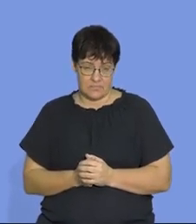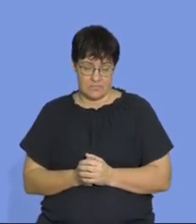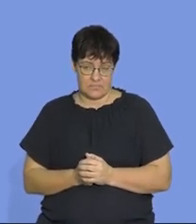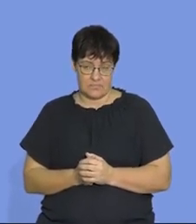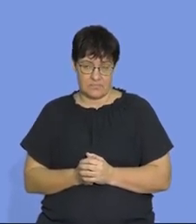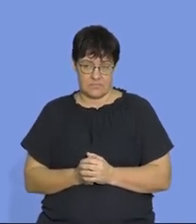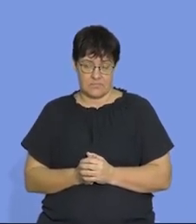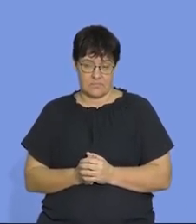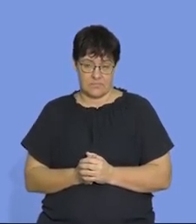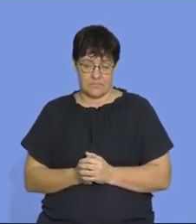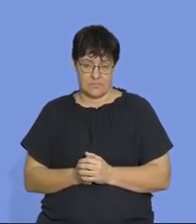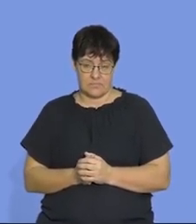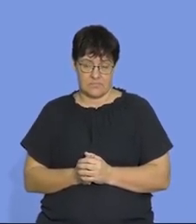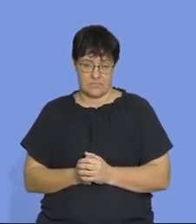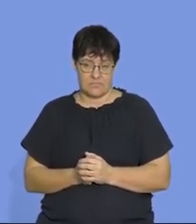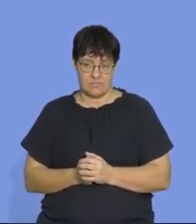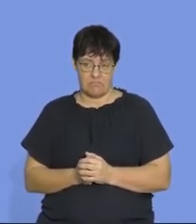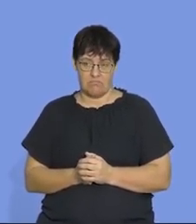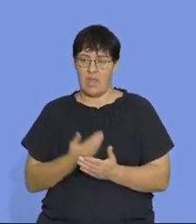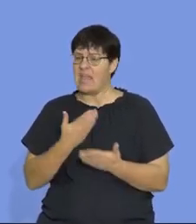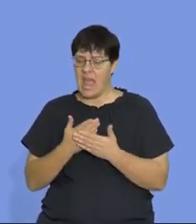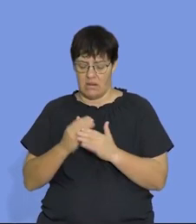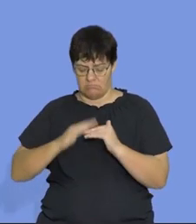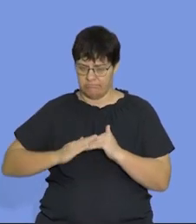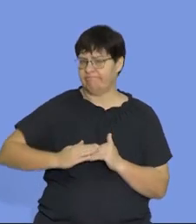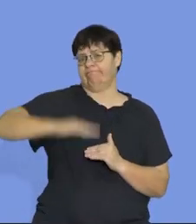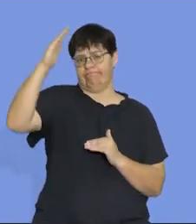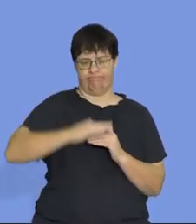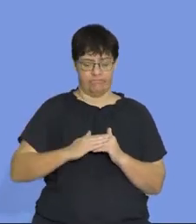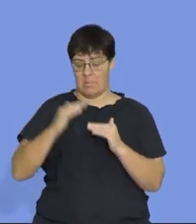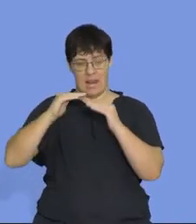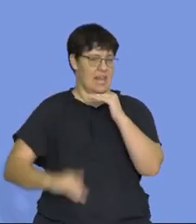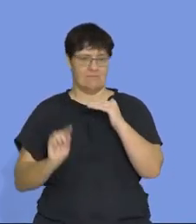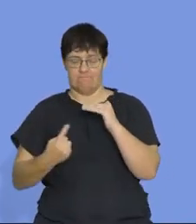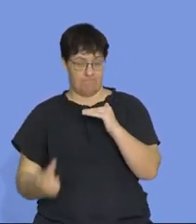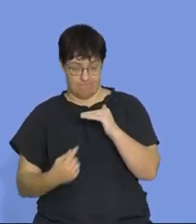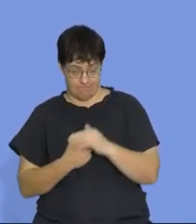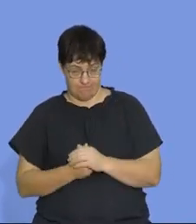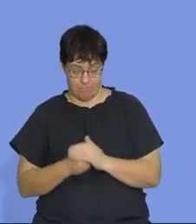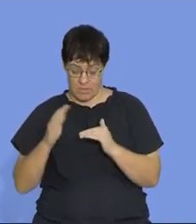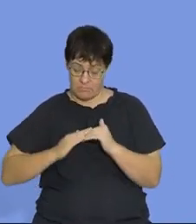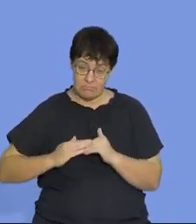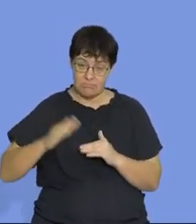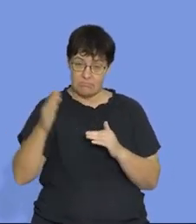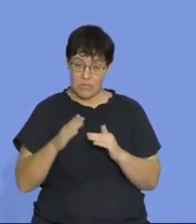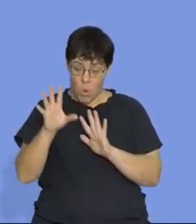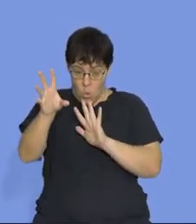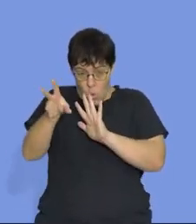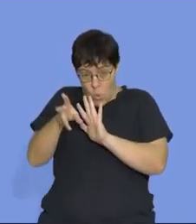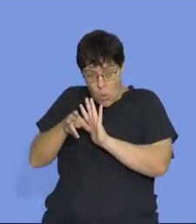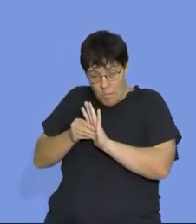absorbed, okay, the minimum. It can be this or more for this reaction to take place. So once these reactants absorb